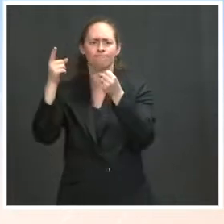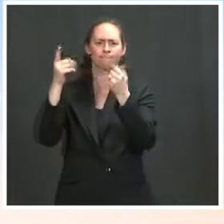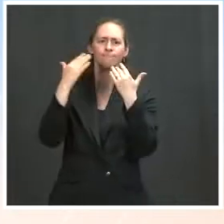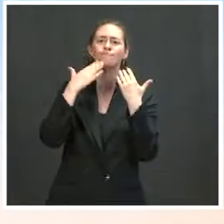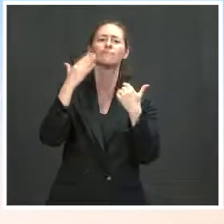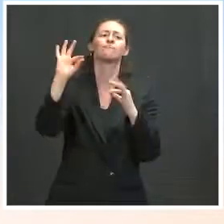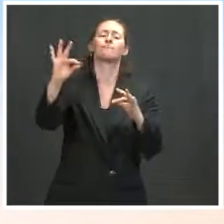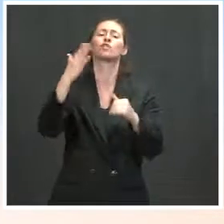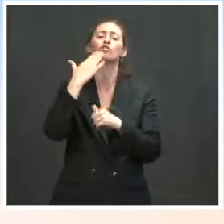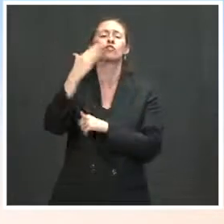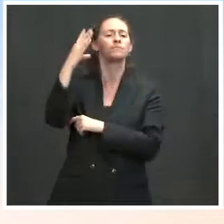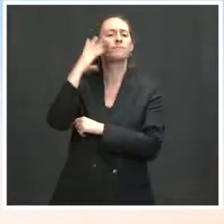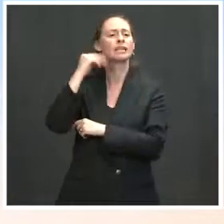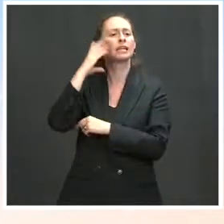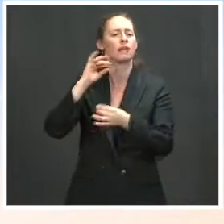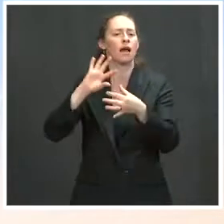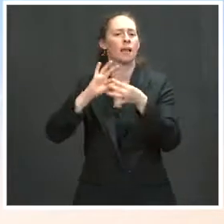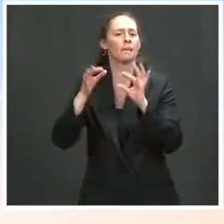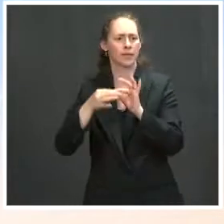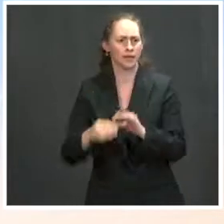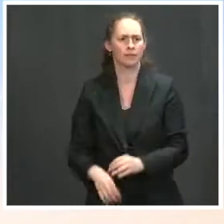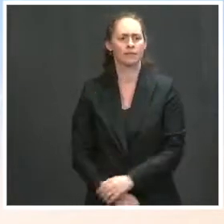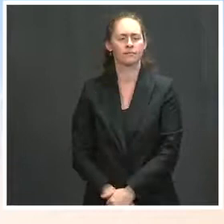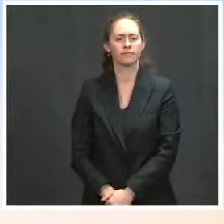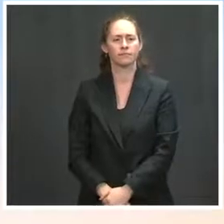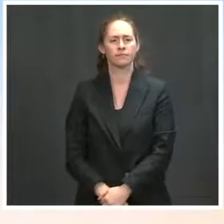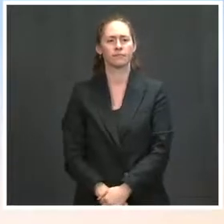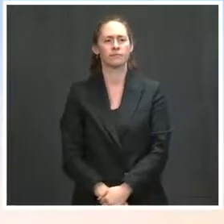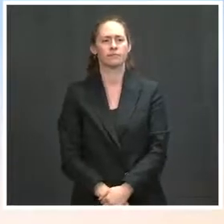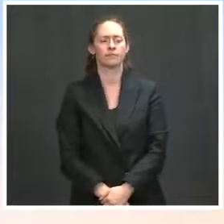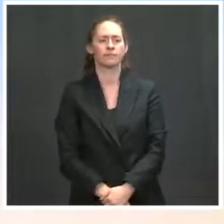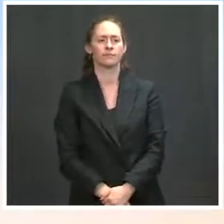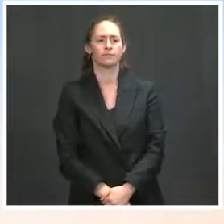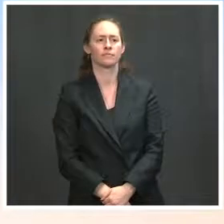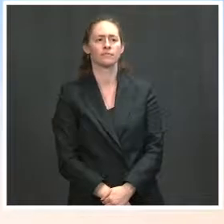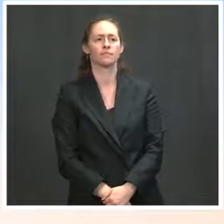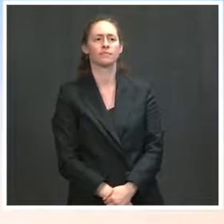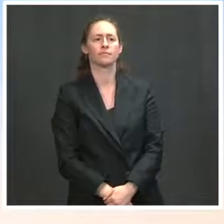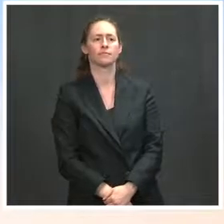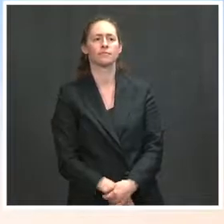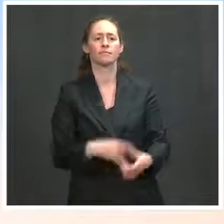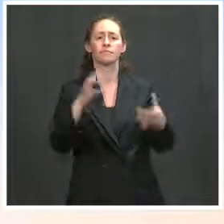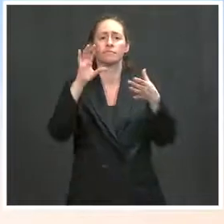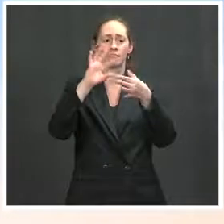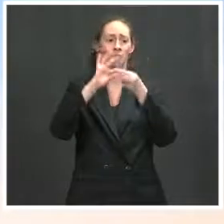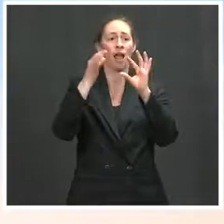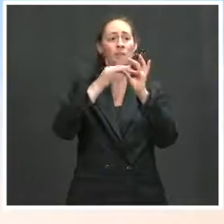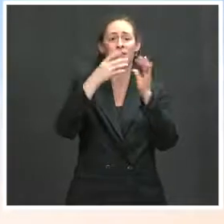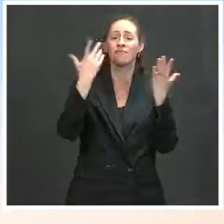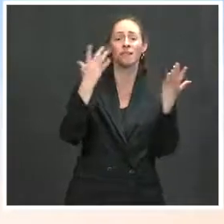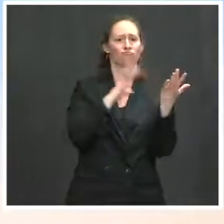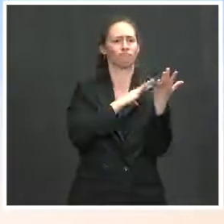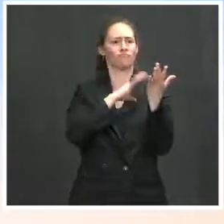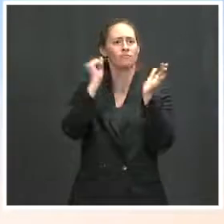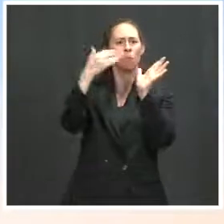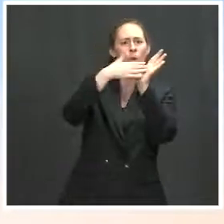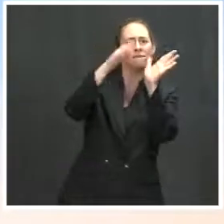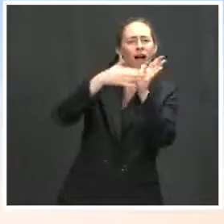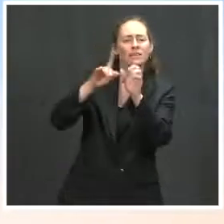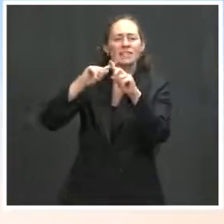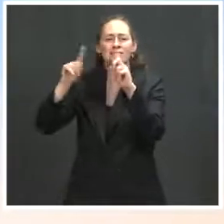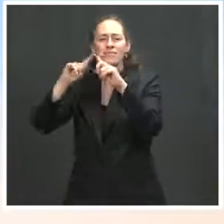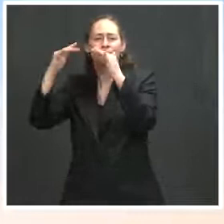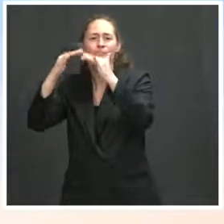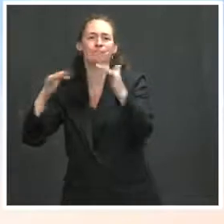determination, diversity, and teamwork. And just one other thing, you just mentioned at the top of the briefing fact sheets about the economy and